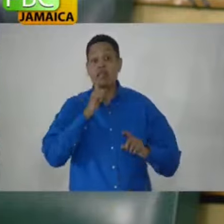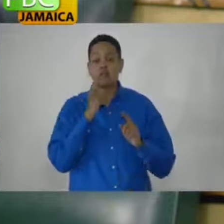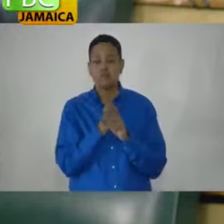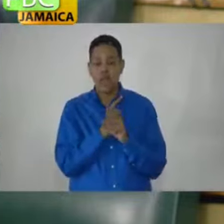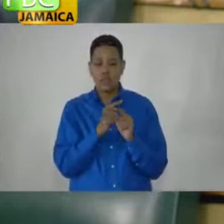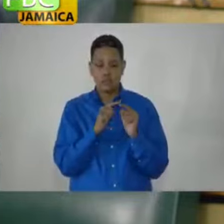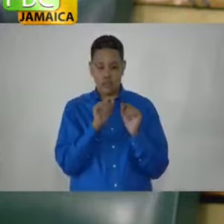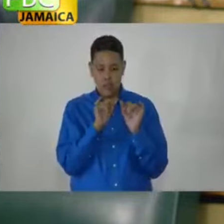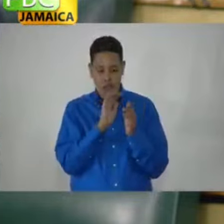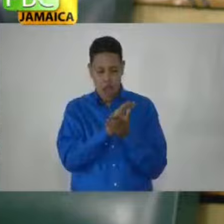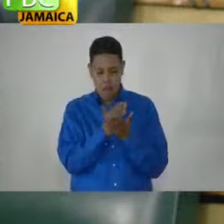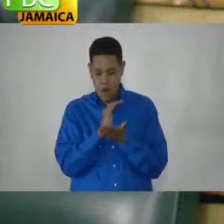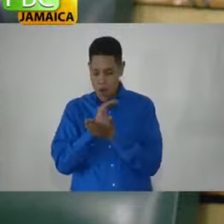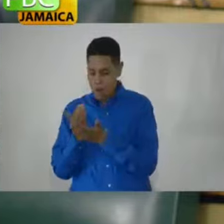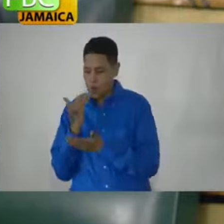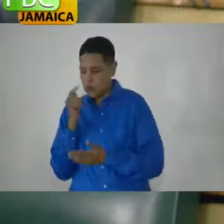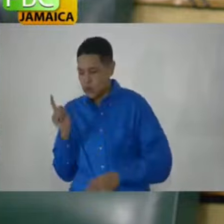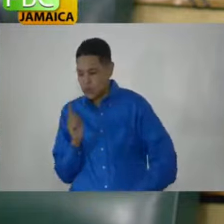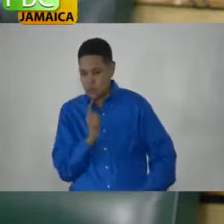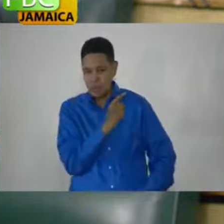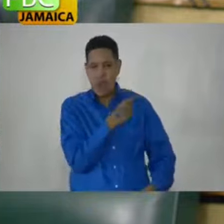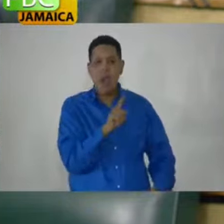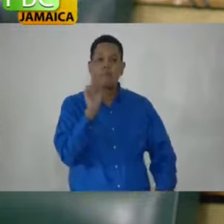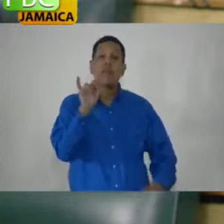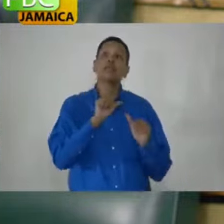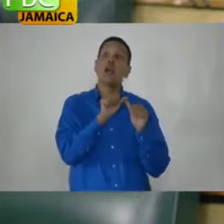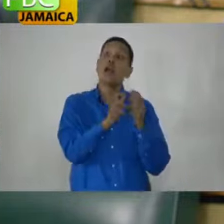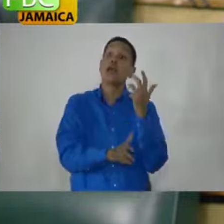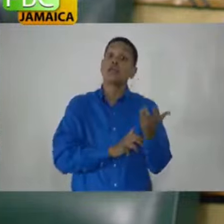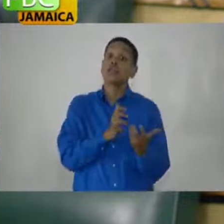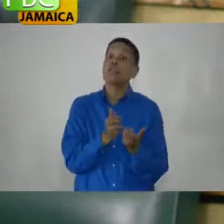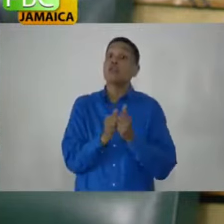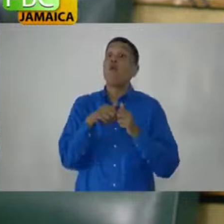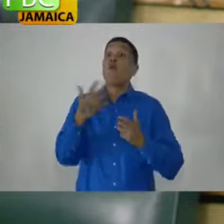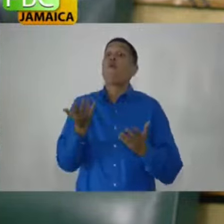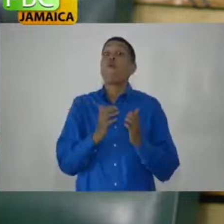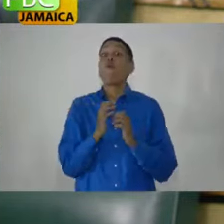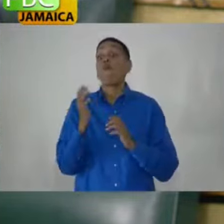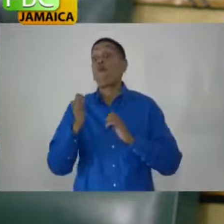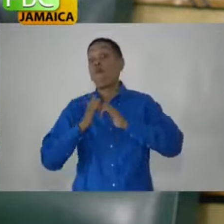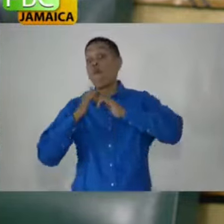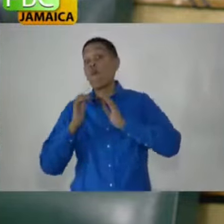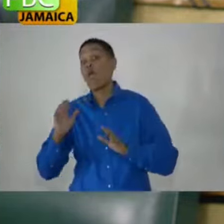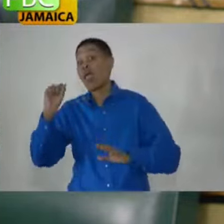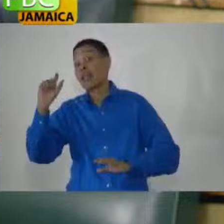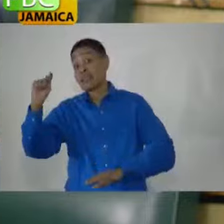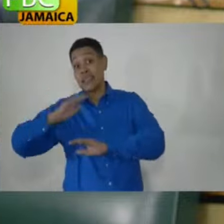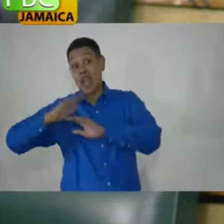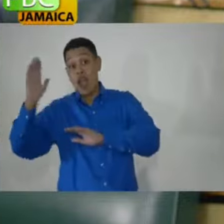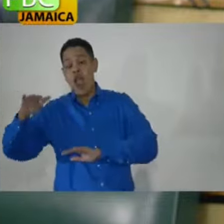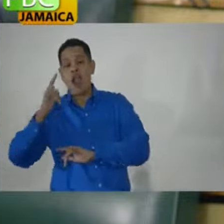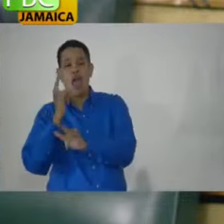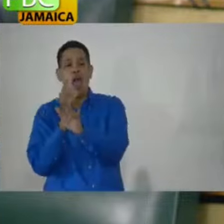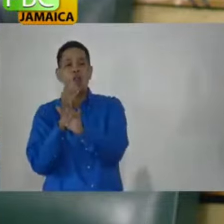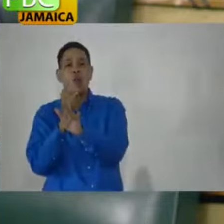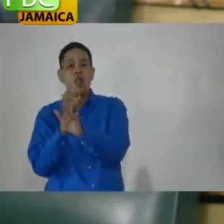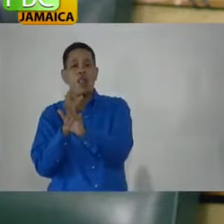proportionally. This is entirely consistent with how the SCT on alcohol is